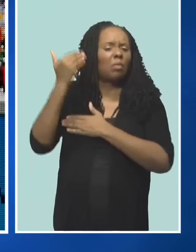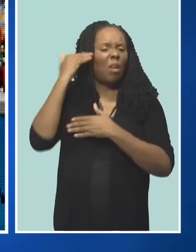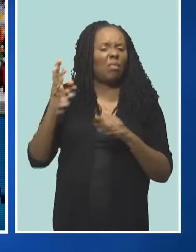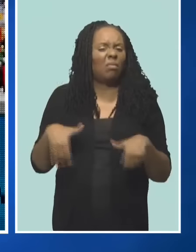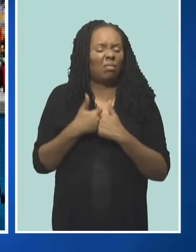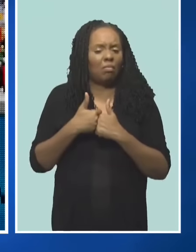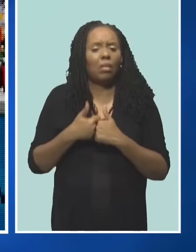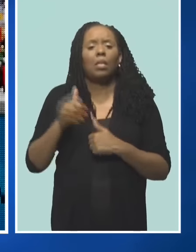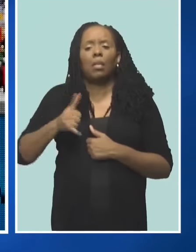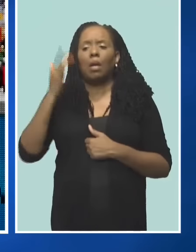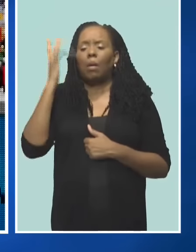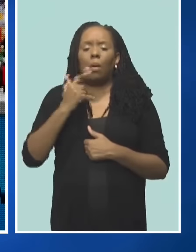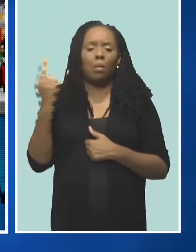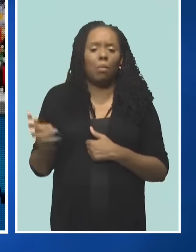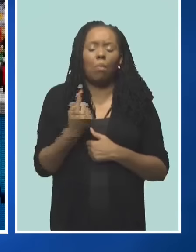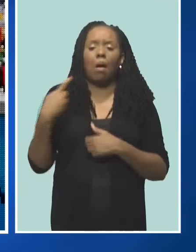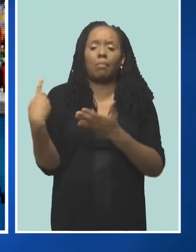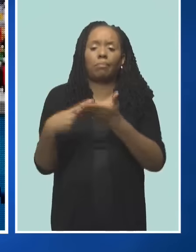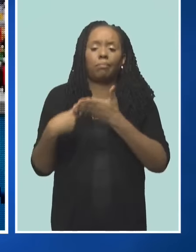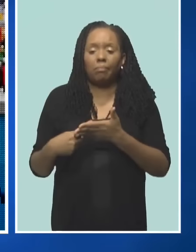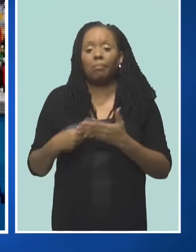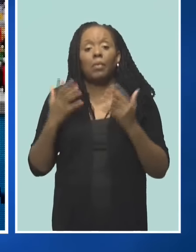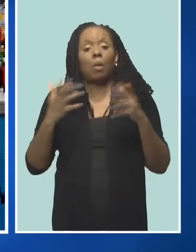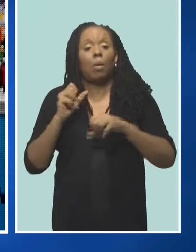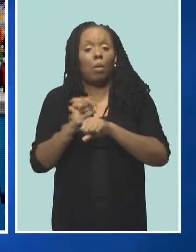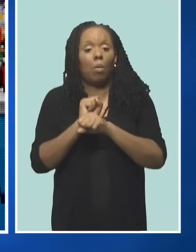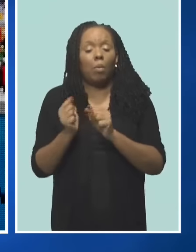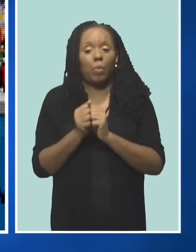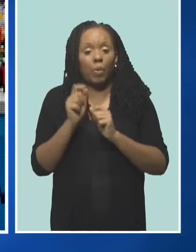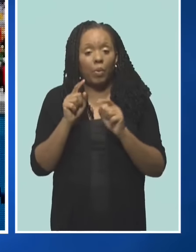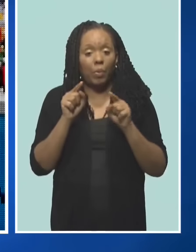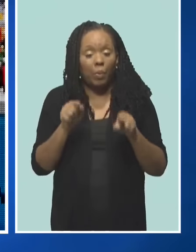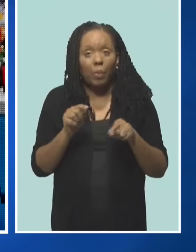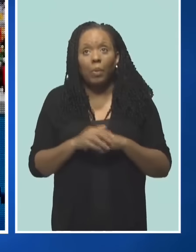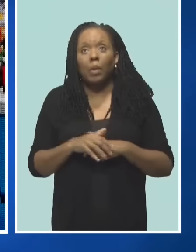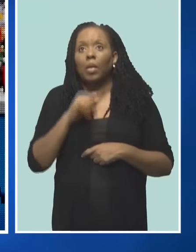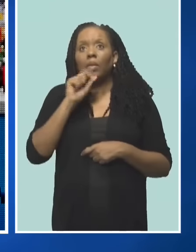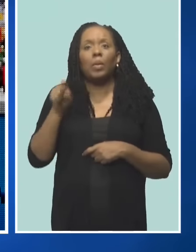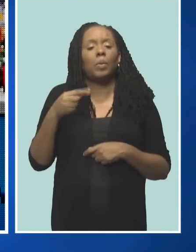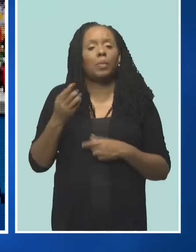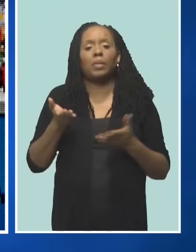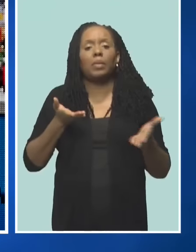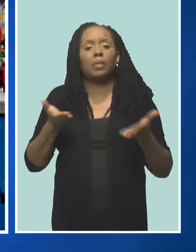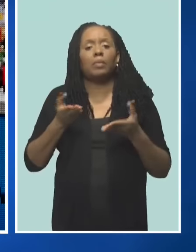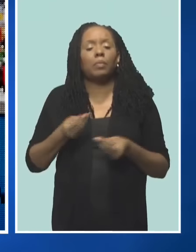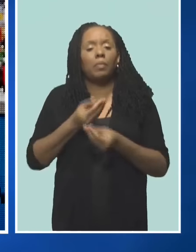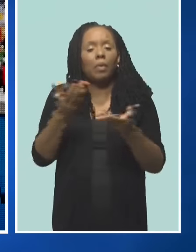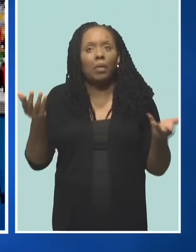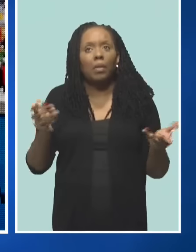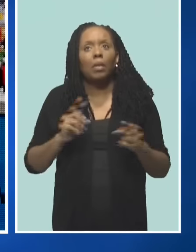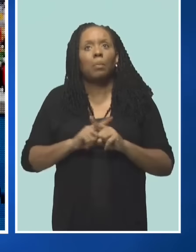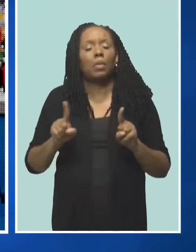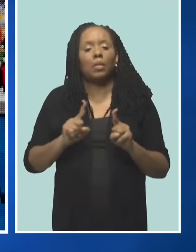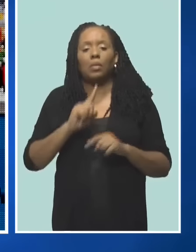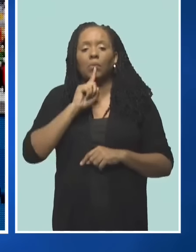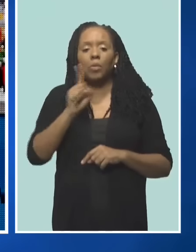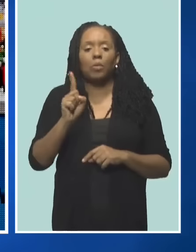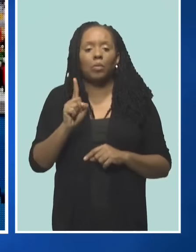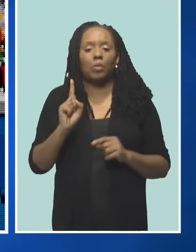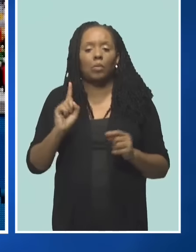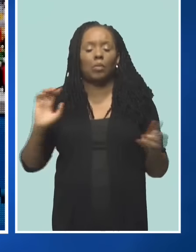deeply collaborative. We want to work with you and not just be a service provider. We want to be a true partner.